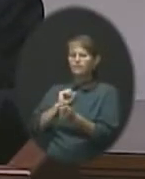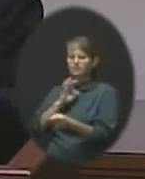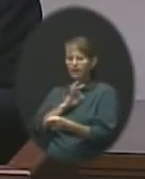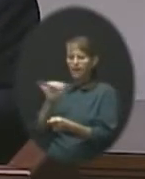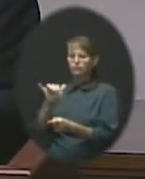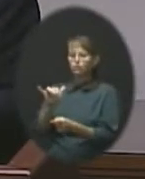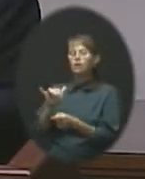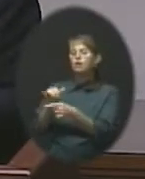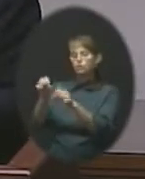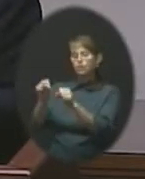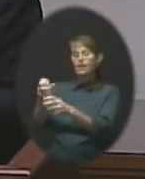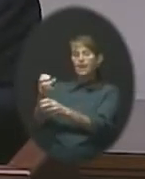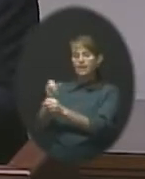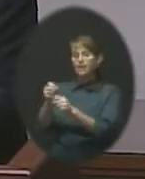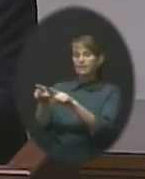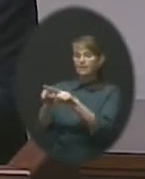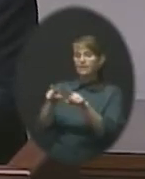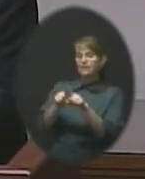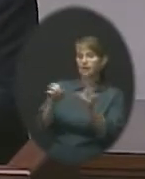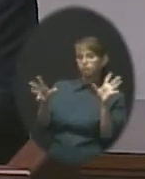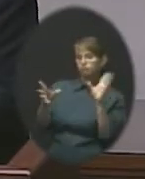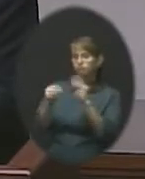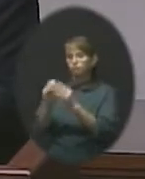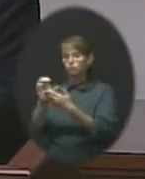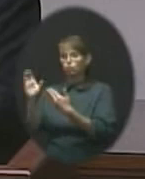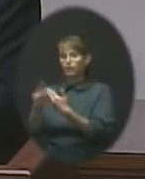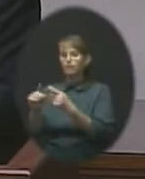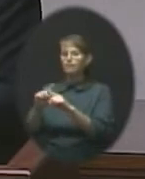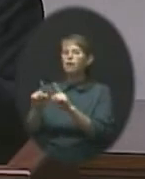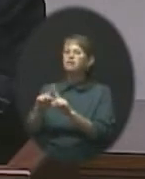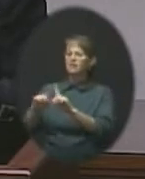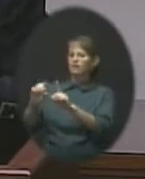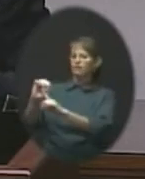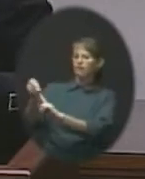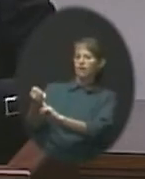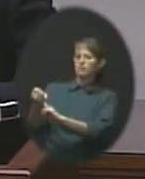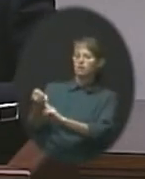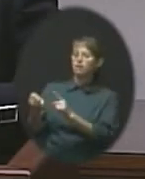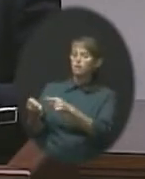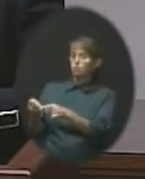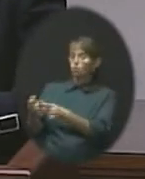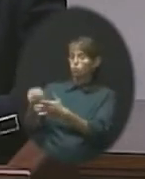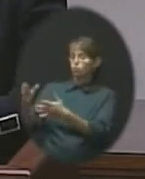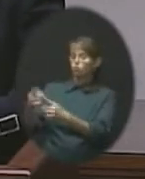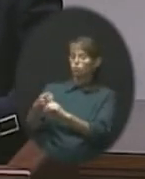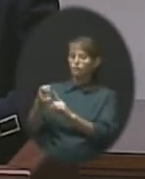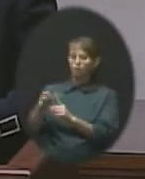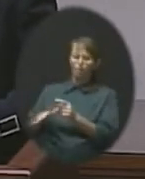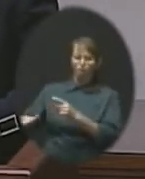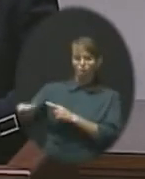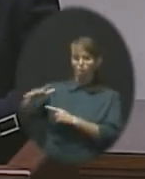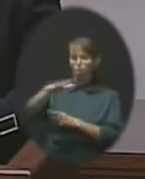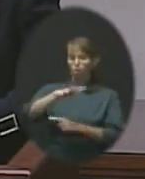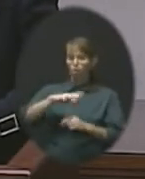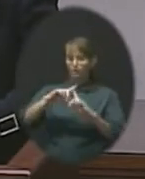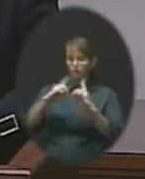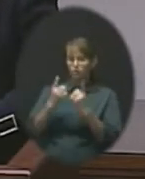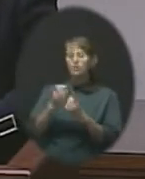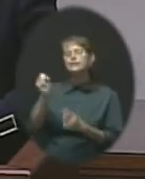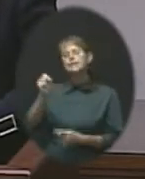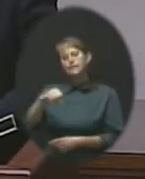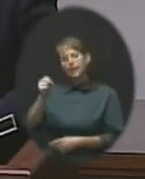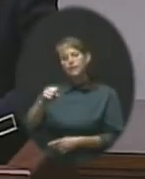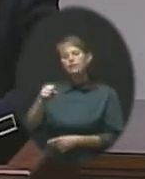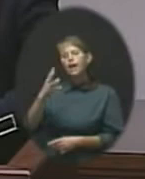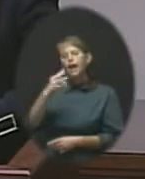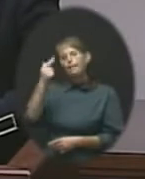really different environment. So these students come from all over the district? They come from all over the district. What we found out because of that northwest